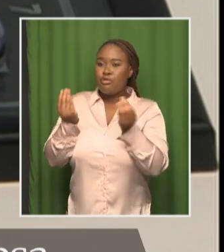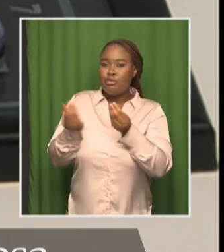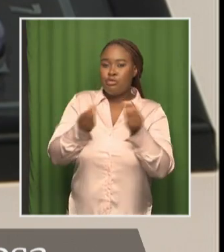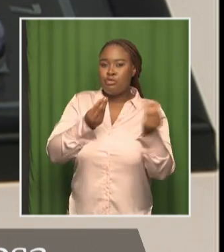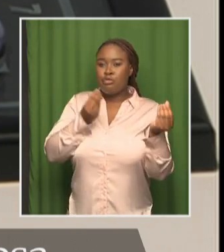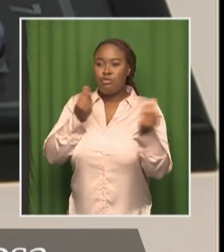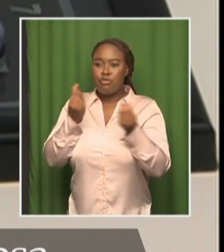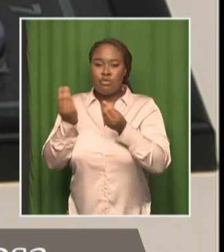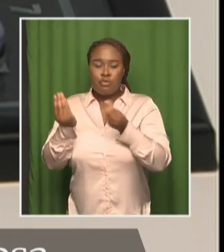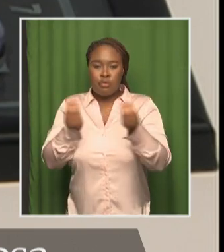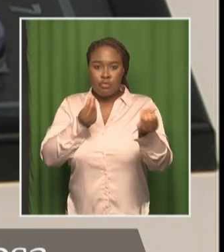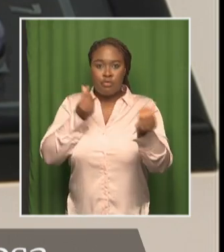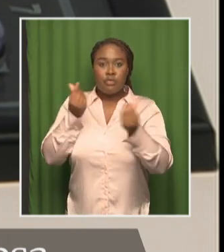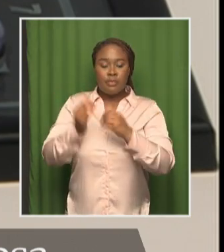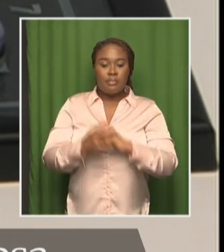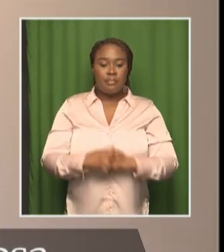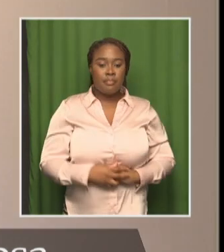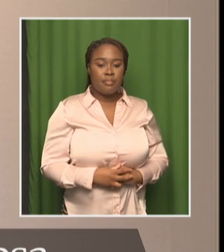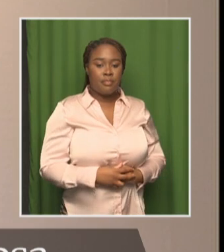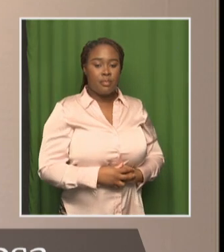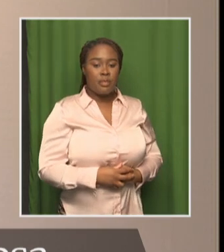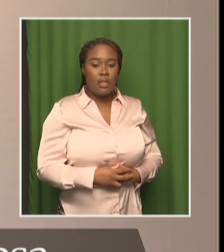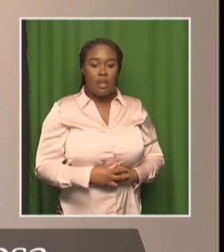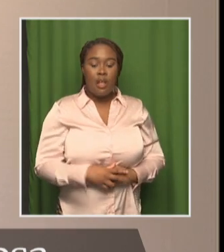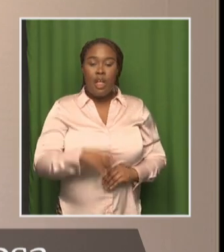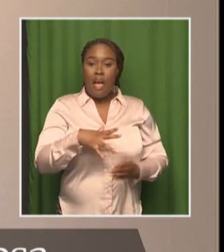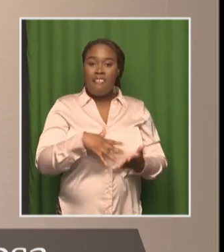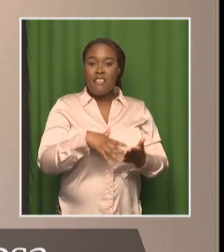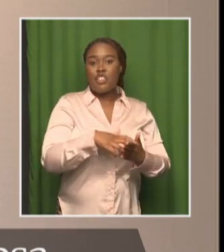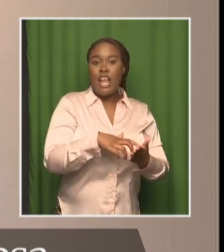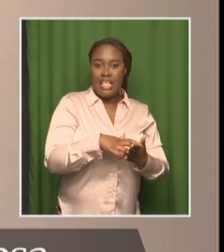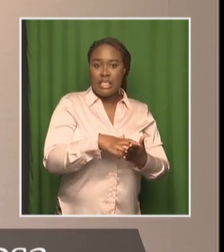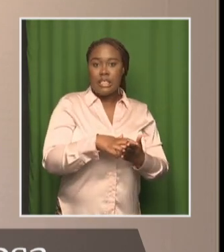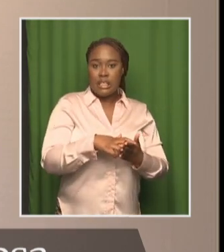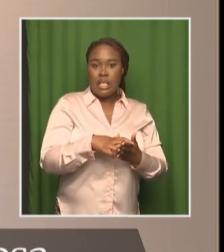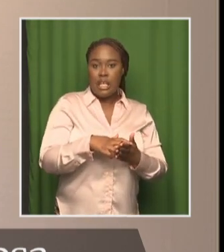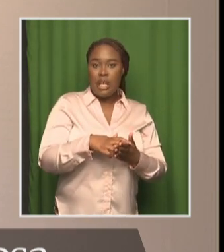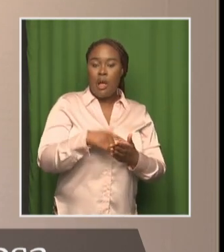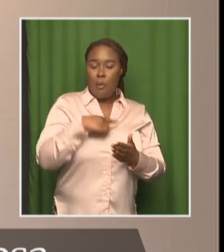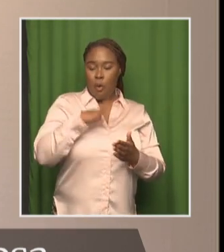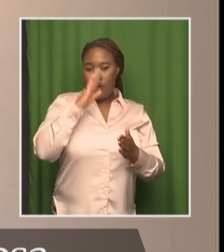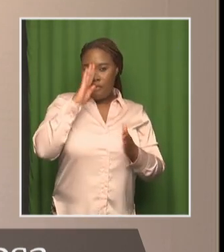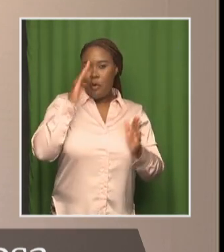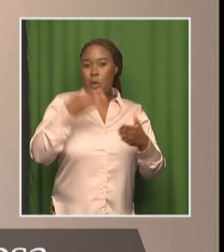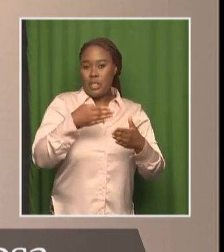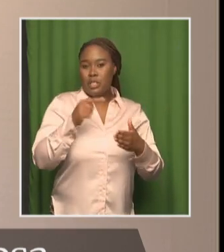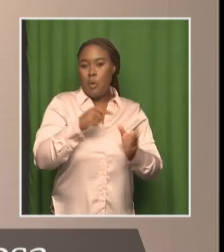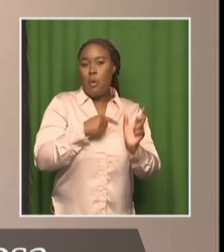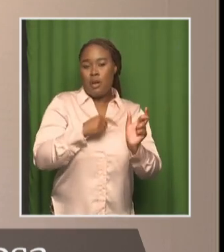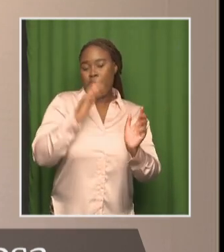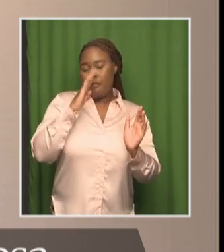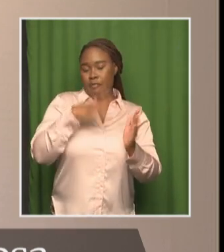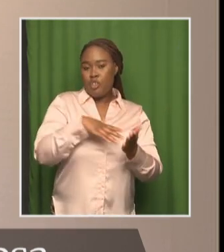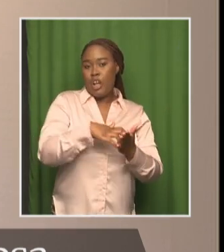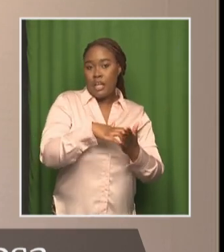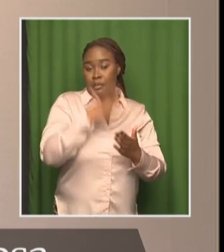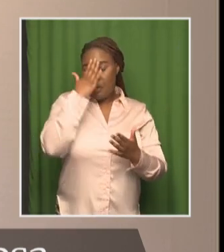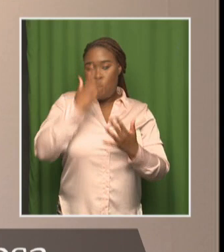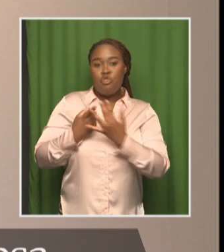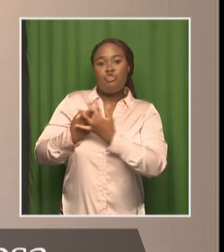experience. Emphasize on the word fragility mostly because, yes, if you think of glass,